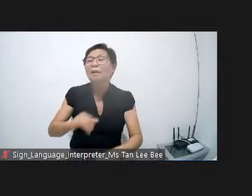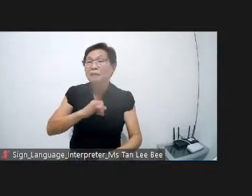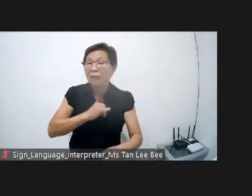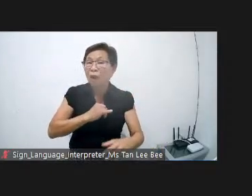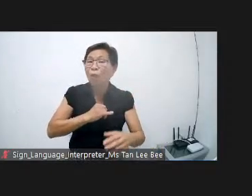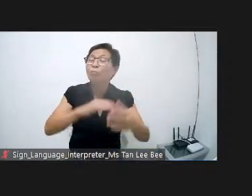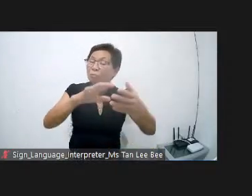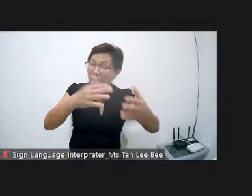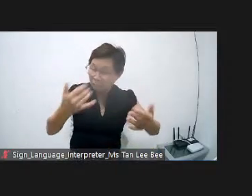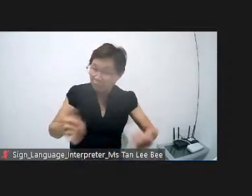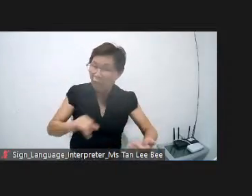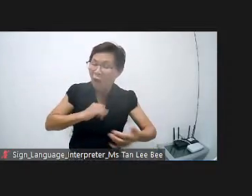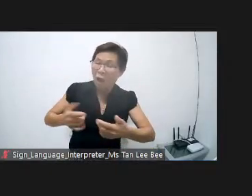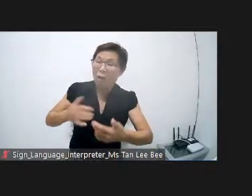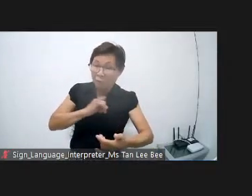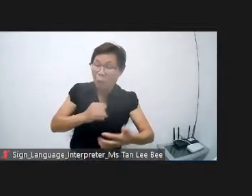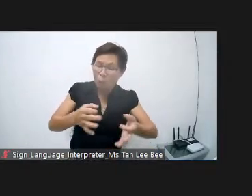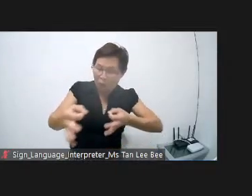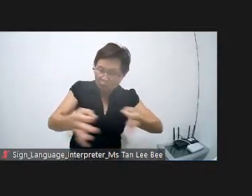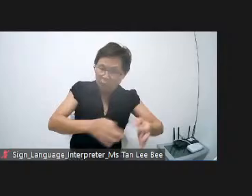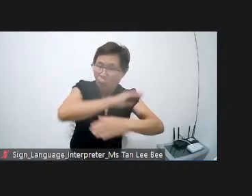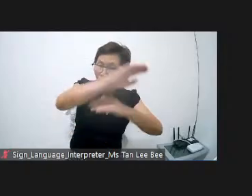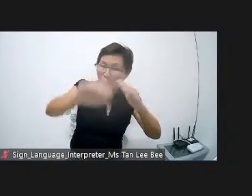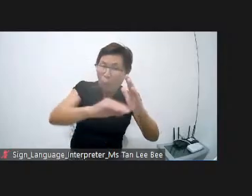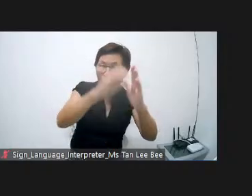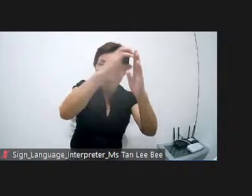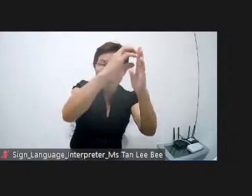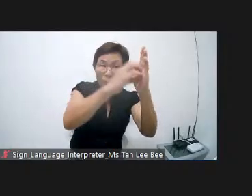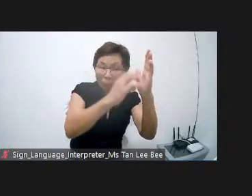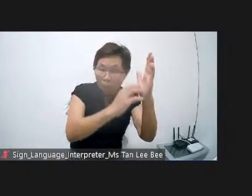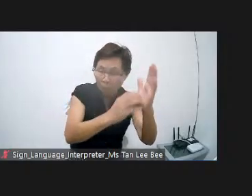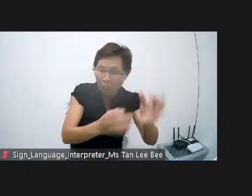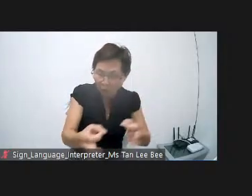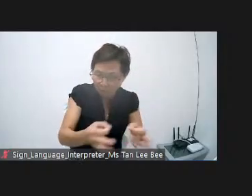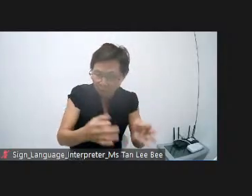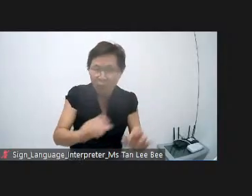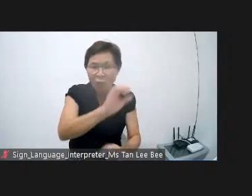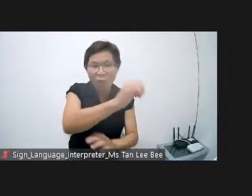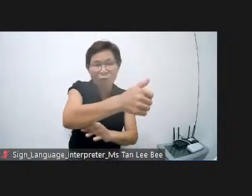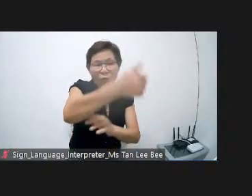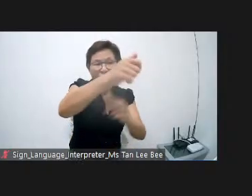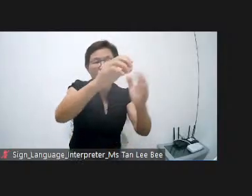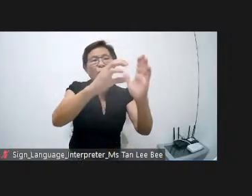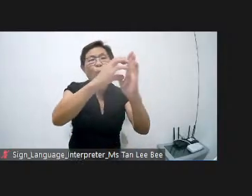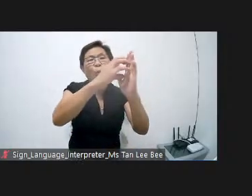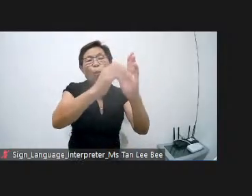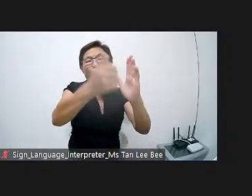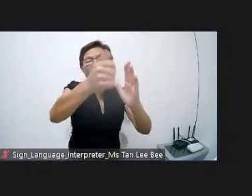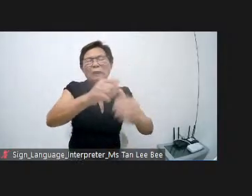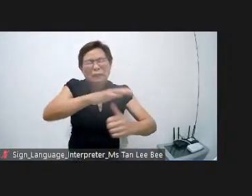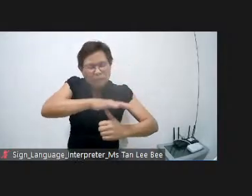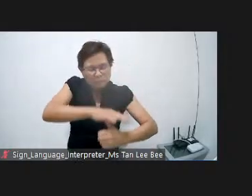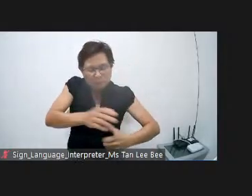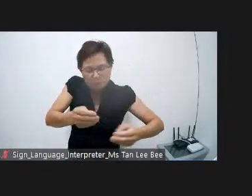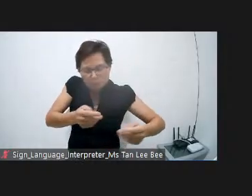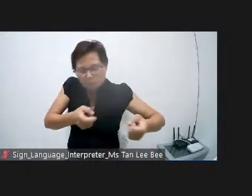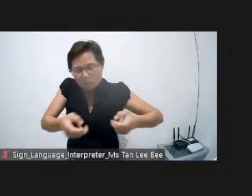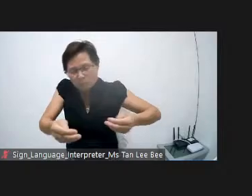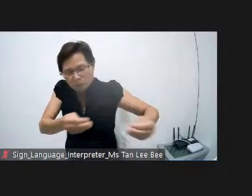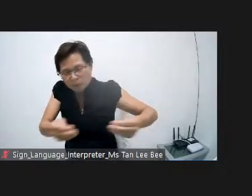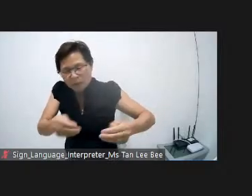through on each of the modules. Firstly, the Module 1, Stress Management and Psychosocial